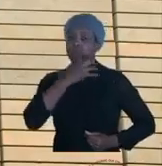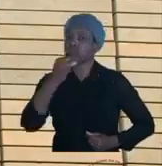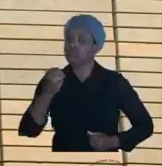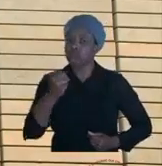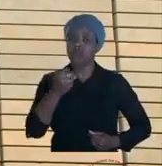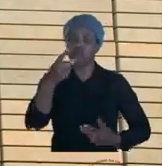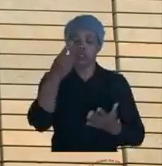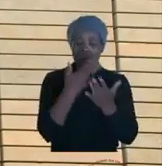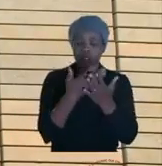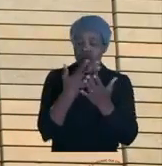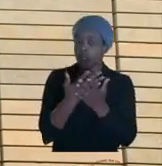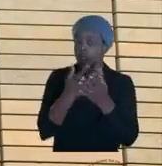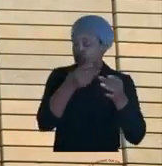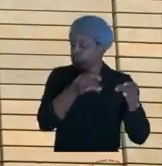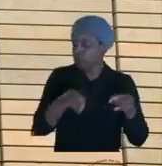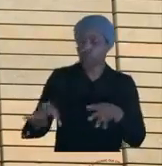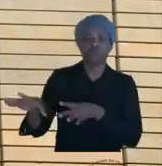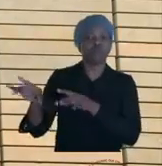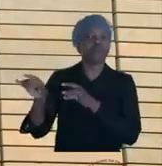time.